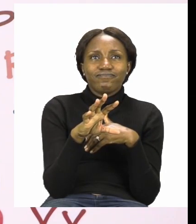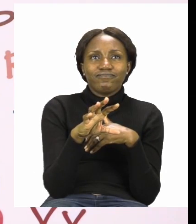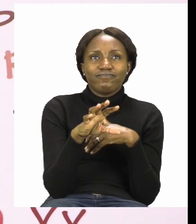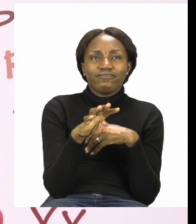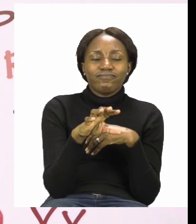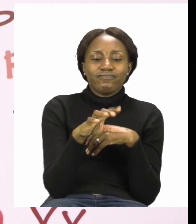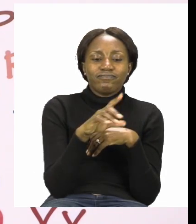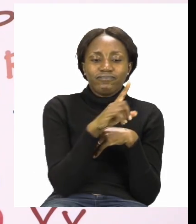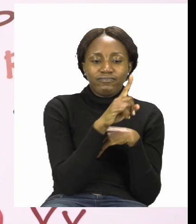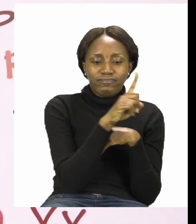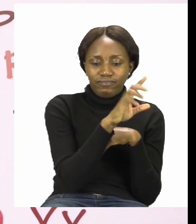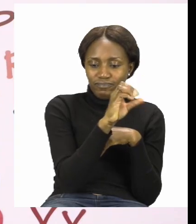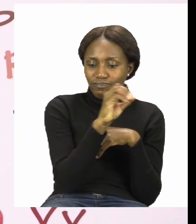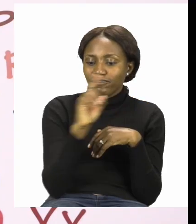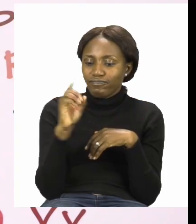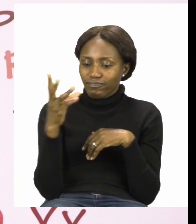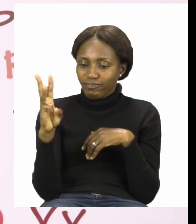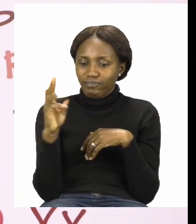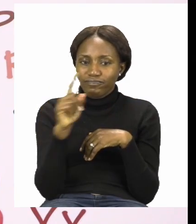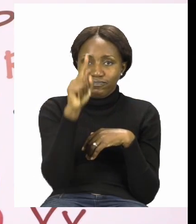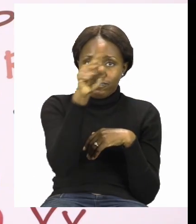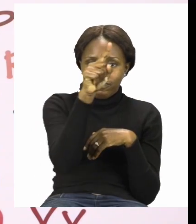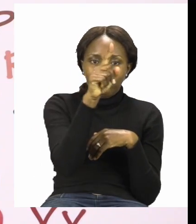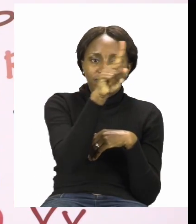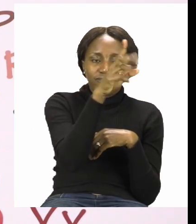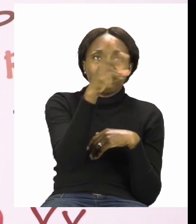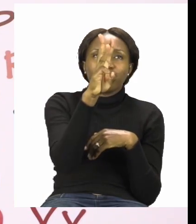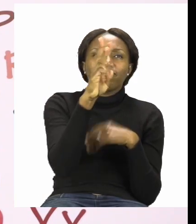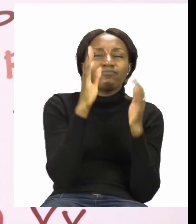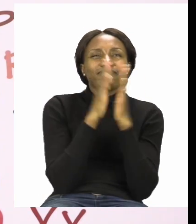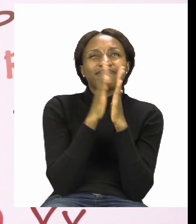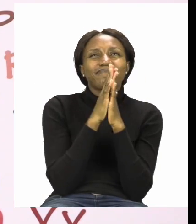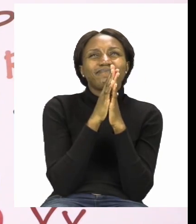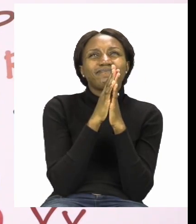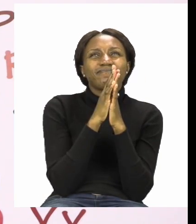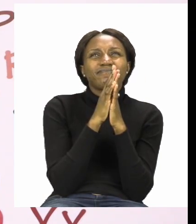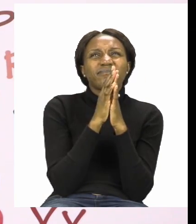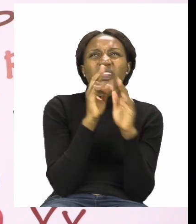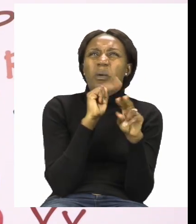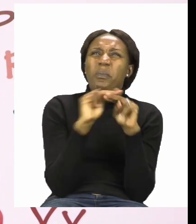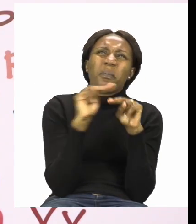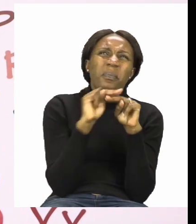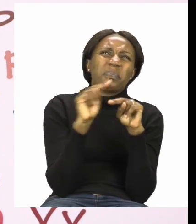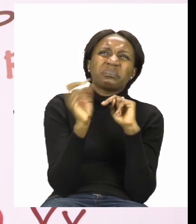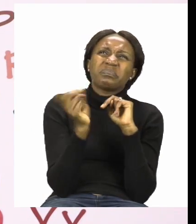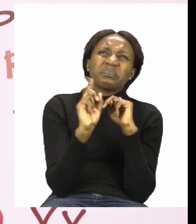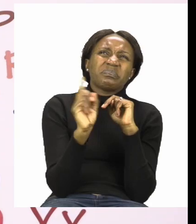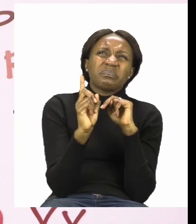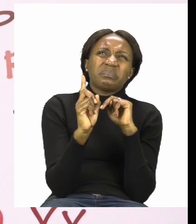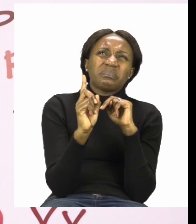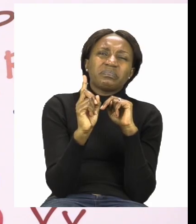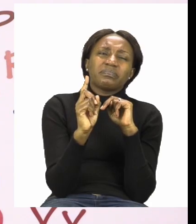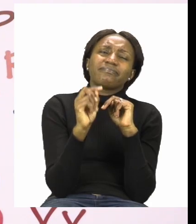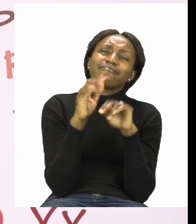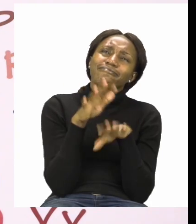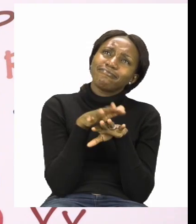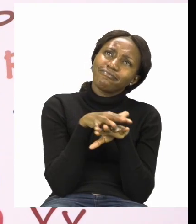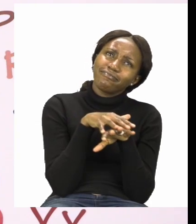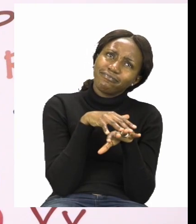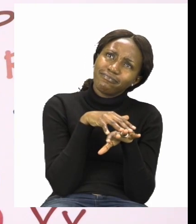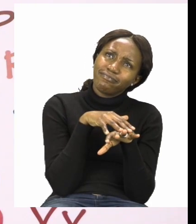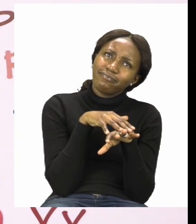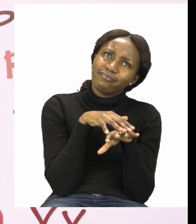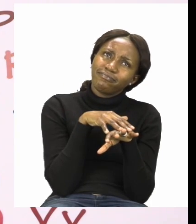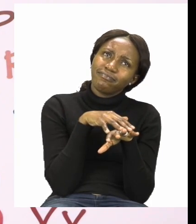1 bigger number. So take your time with this page, grade 1s. I know it looks like a lot of work, but if you remember